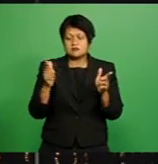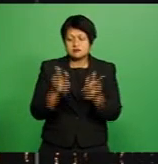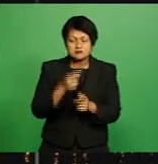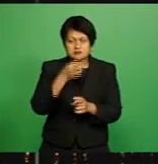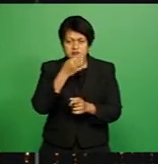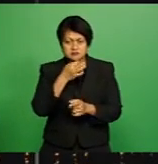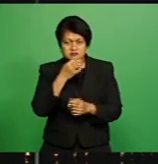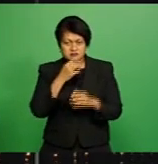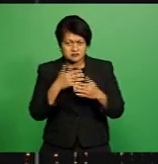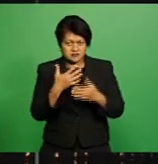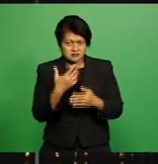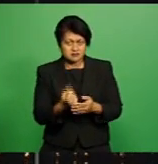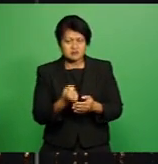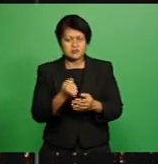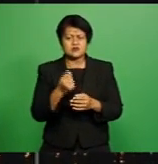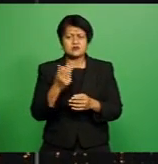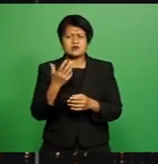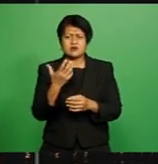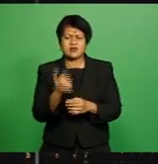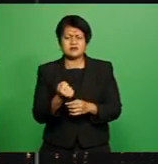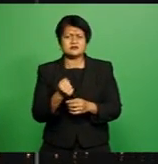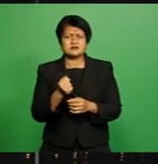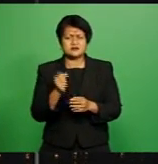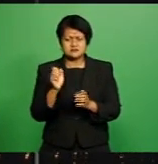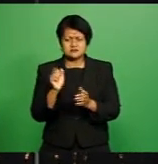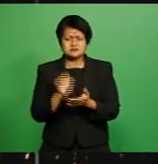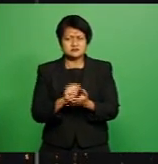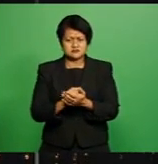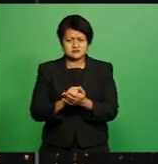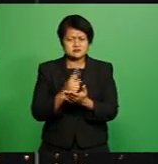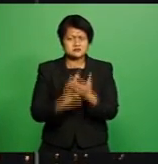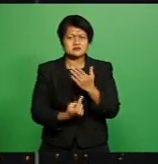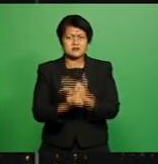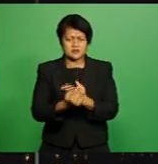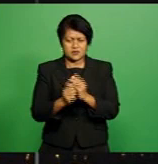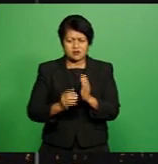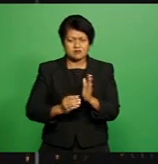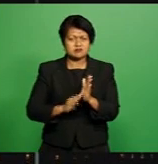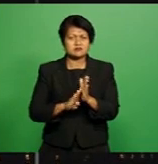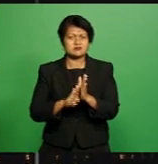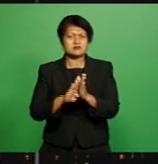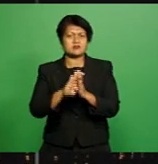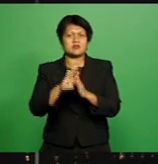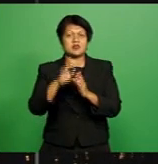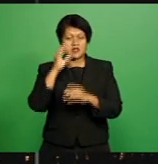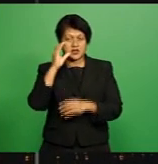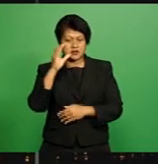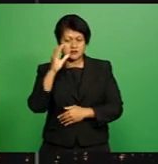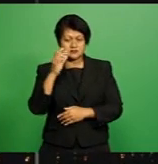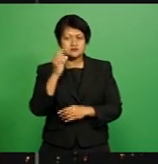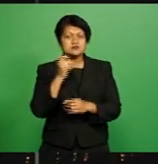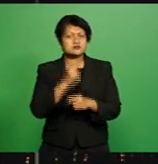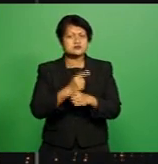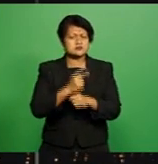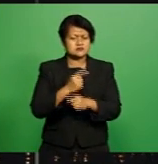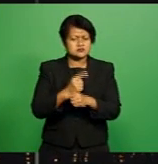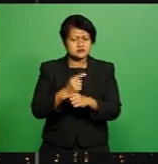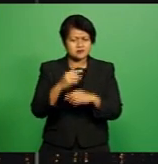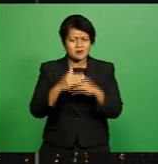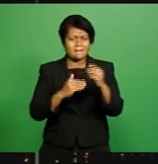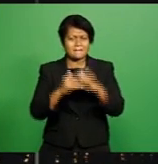be able to carry out the developments needed in the country. Speaking at the Fiji Building Designers Association